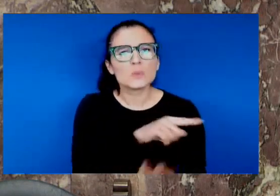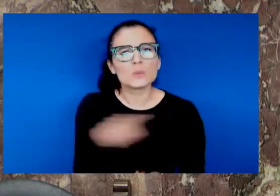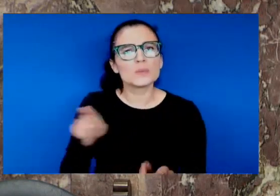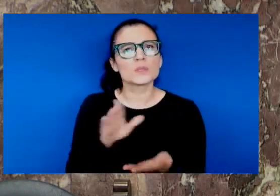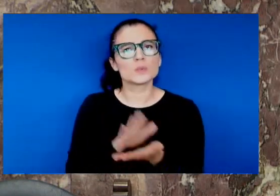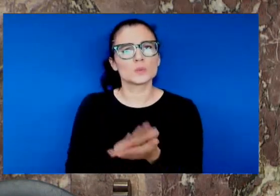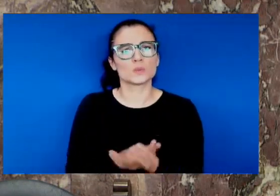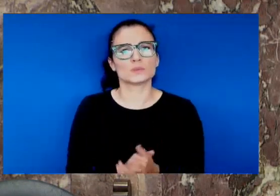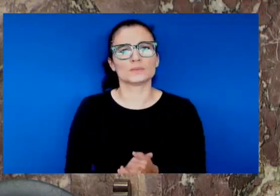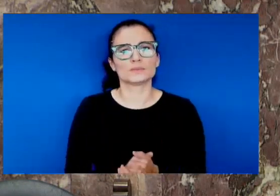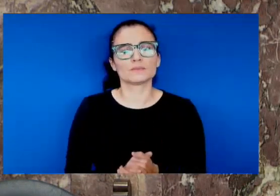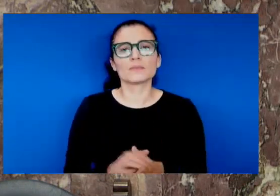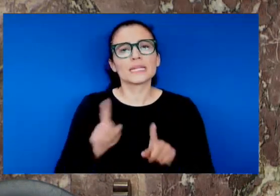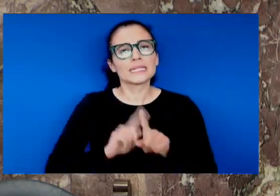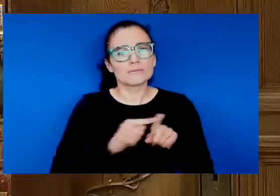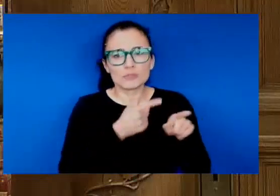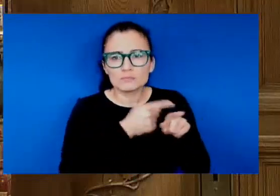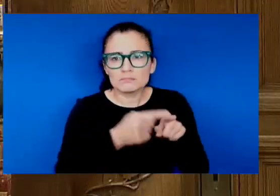health across our health system.